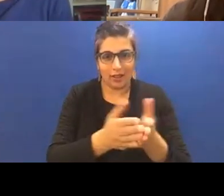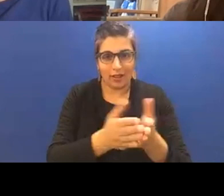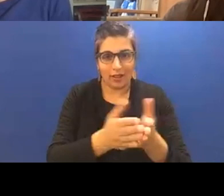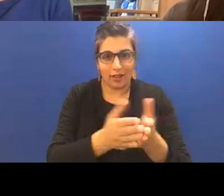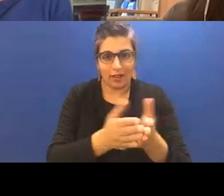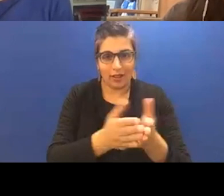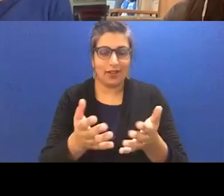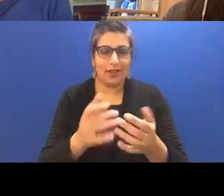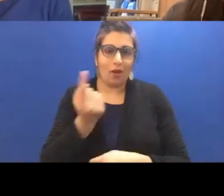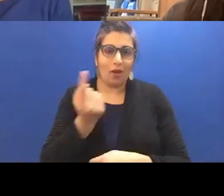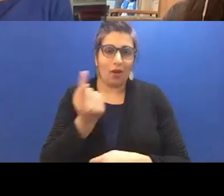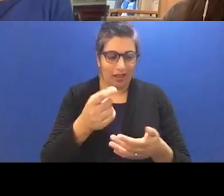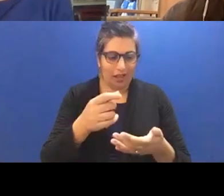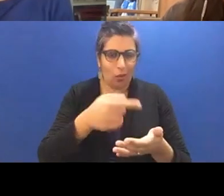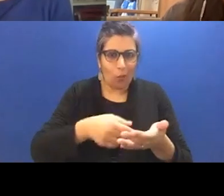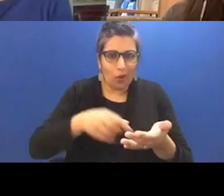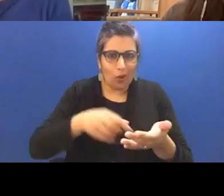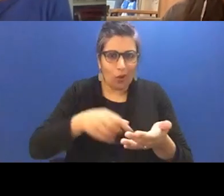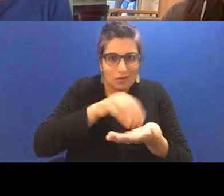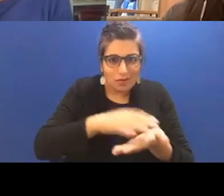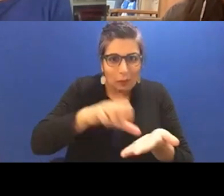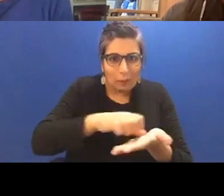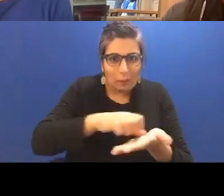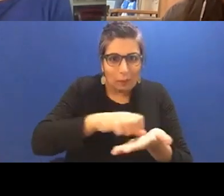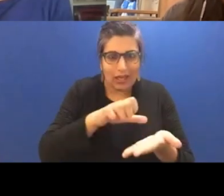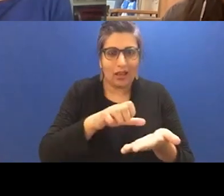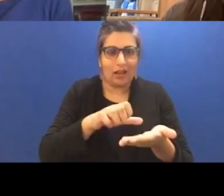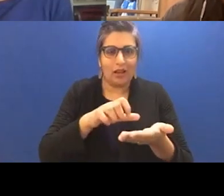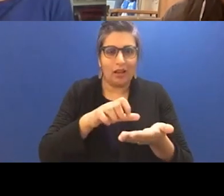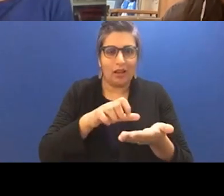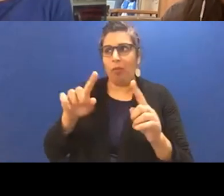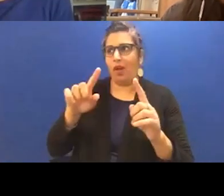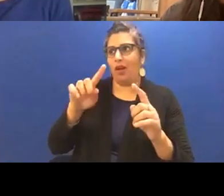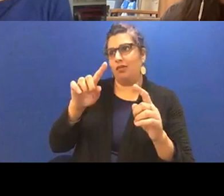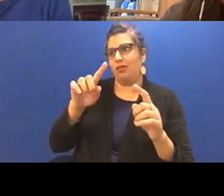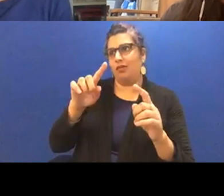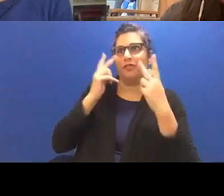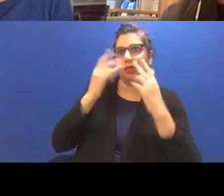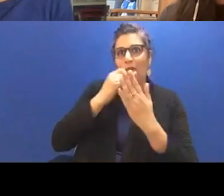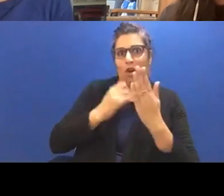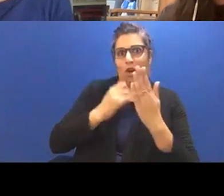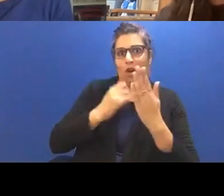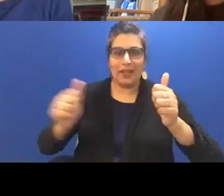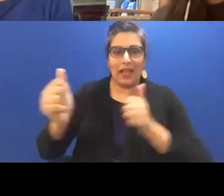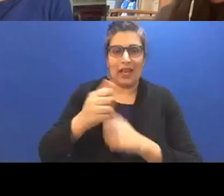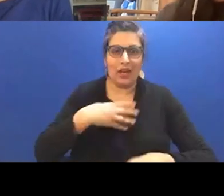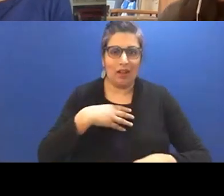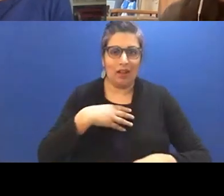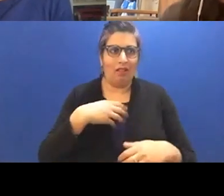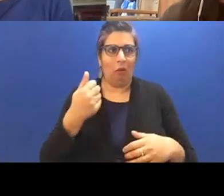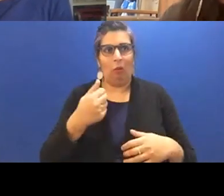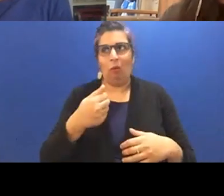being the page, like the ways in which we think about visual art being beyond the kind of white cube gallery and the